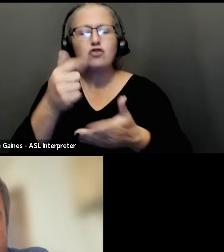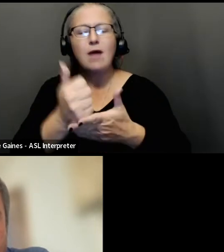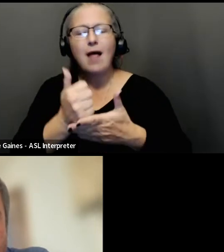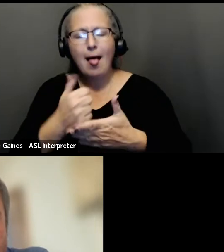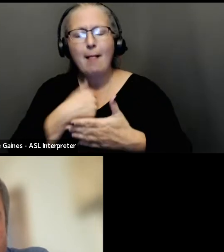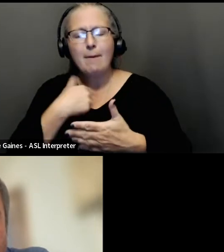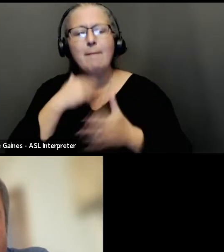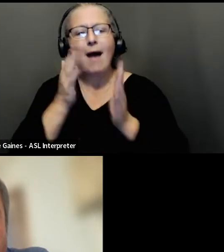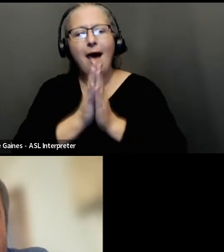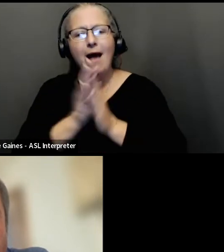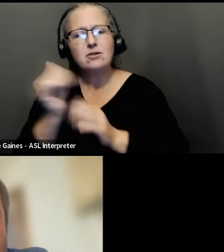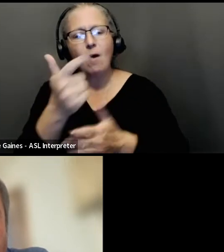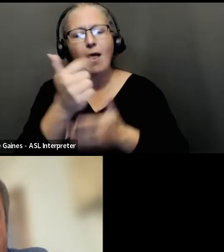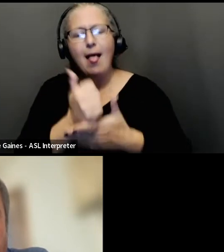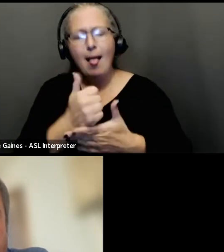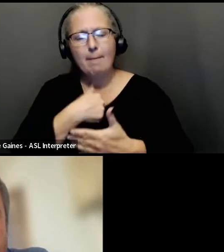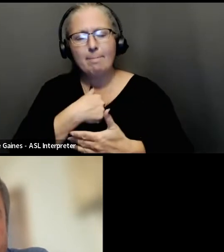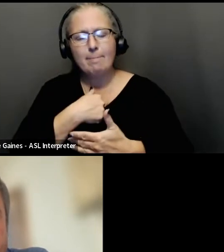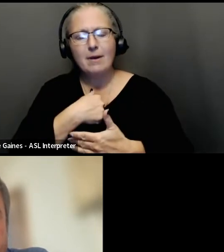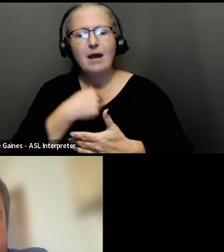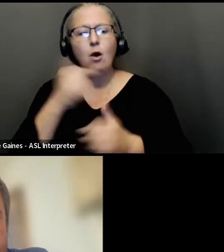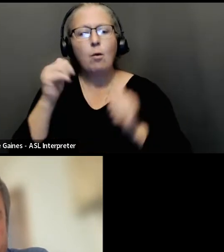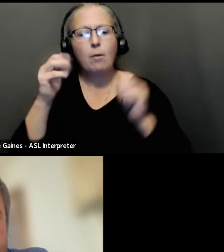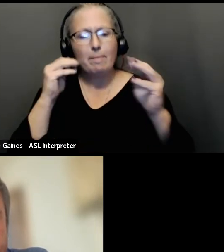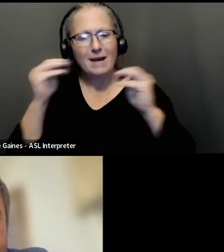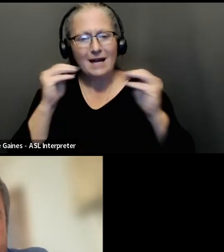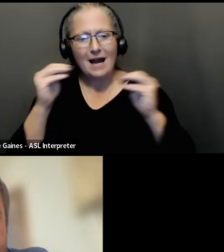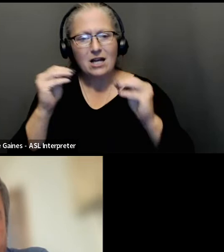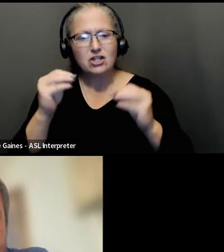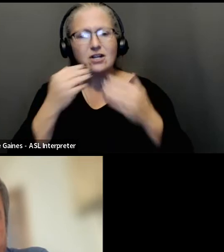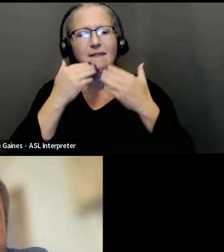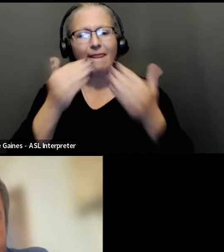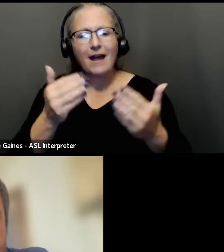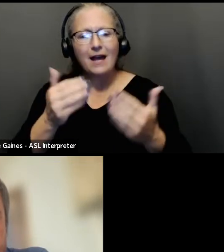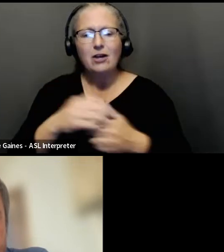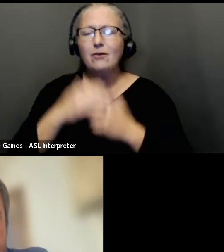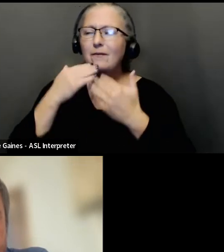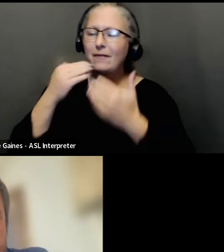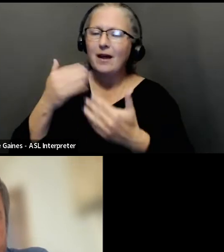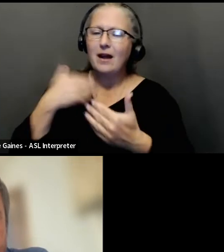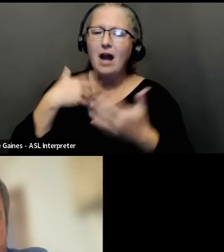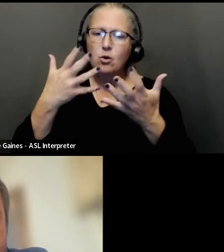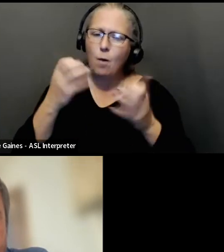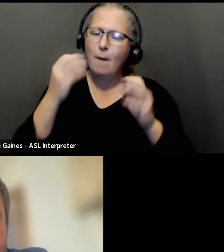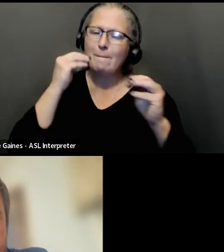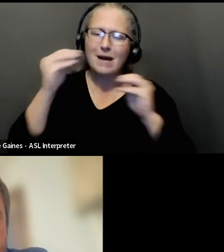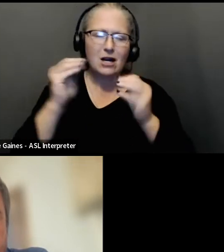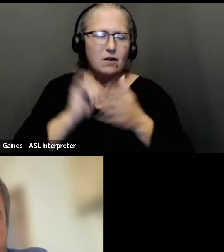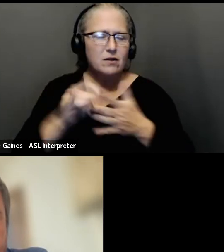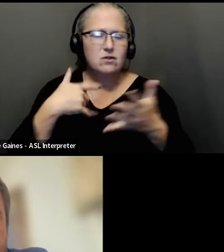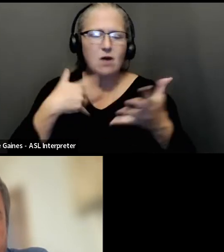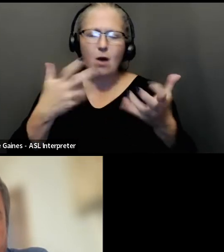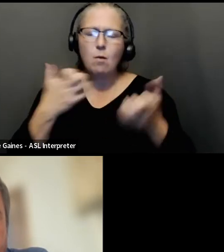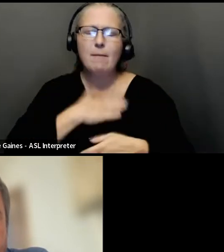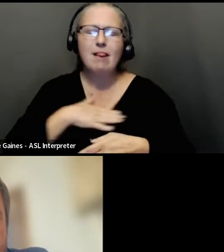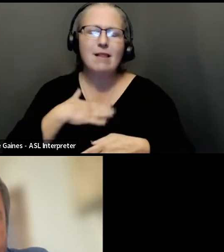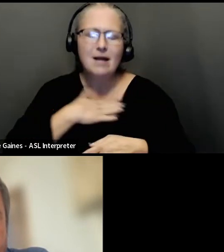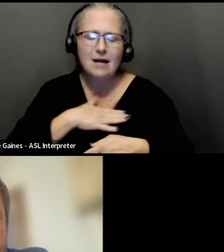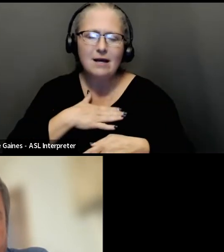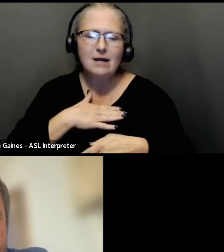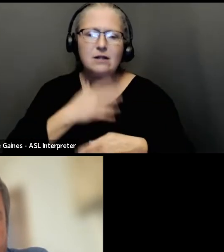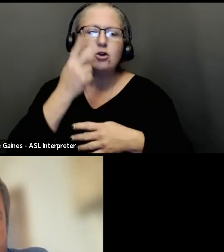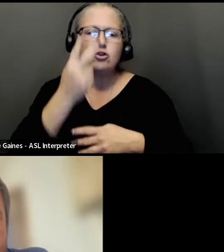just time. asking for you to help me Thank you with very much. mediation. Thank you. I just want mediation, Yeah, please. thank you very with much.